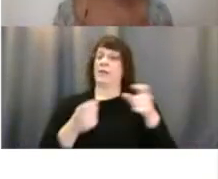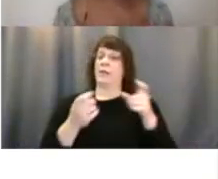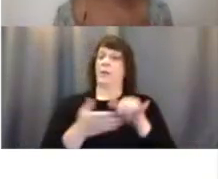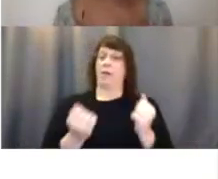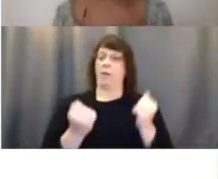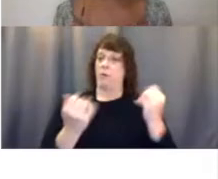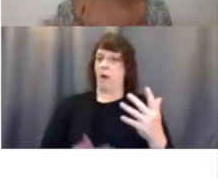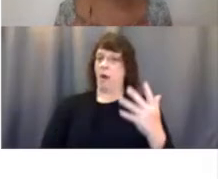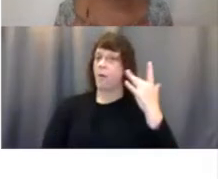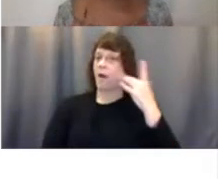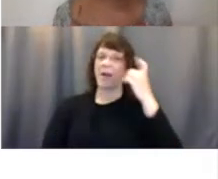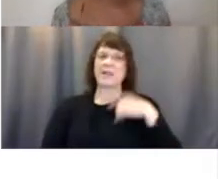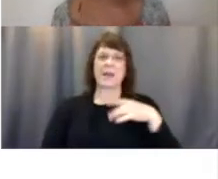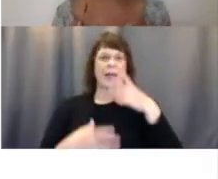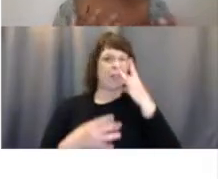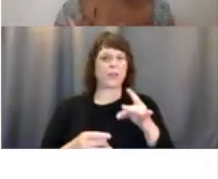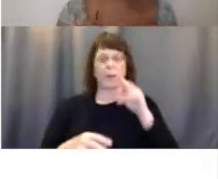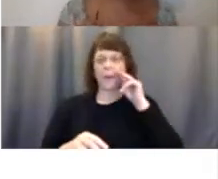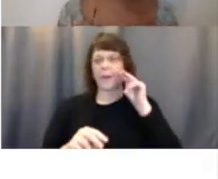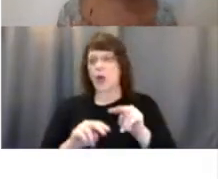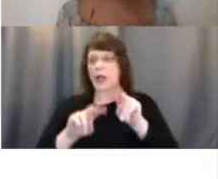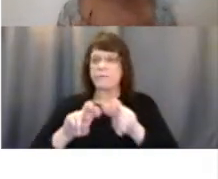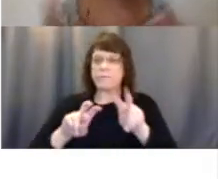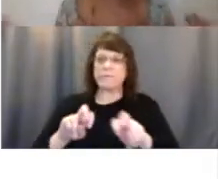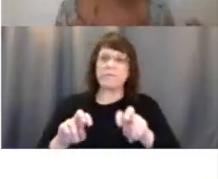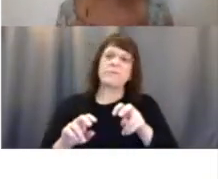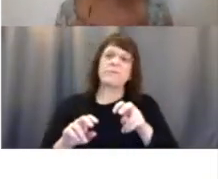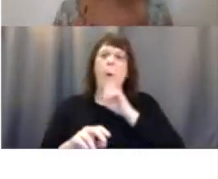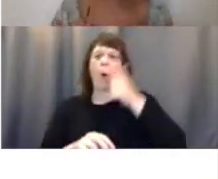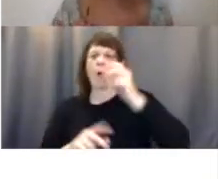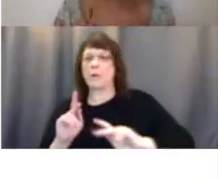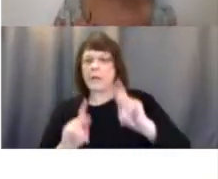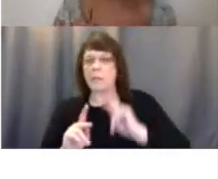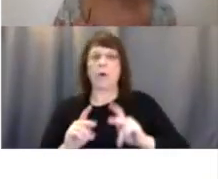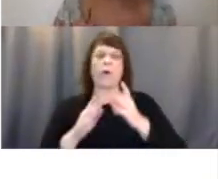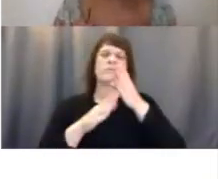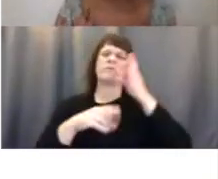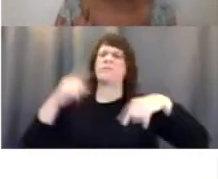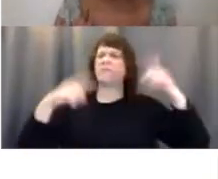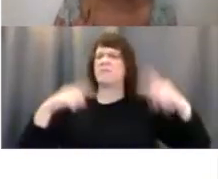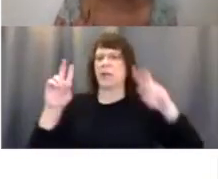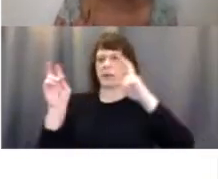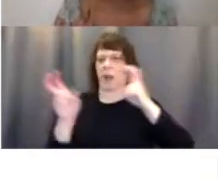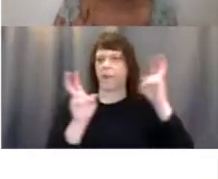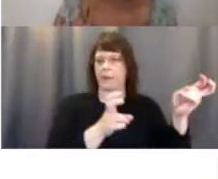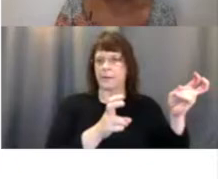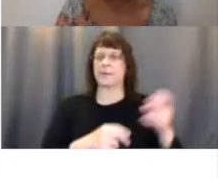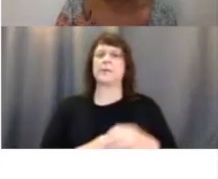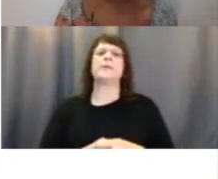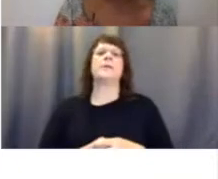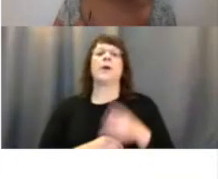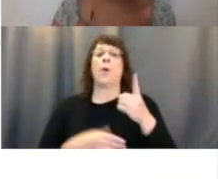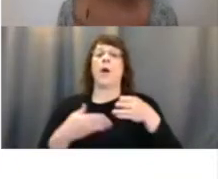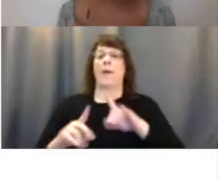interested in looking at reading in older individuals in a broad range of topics. One way that we can actually answer some